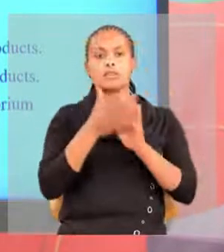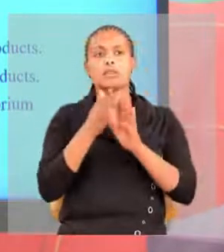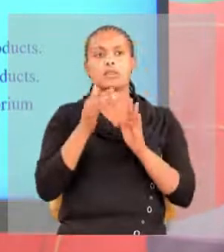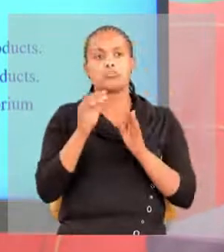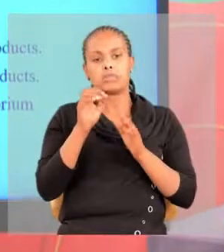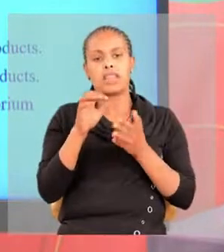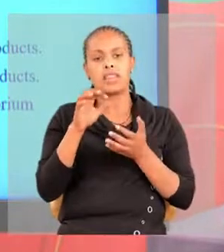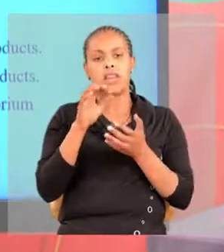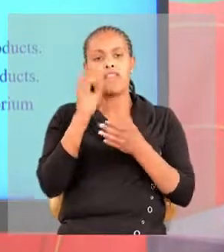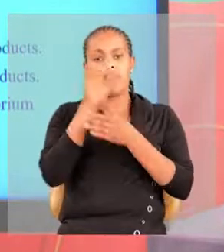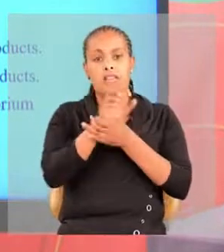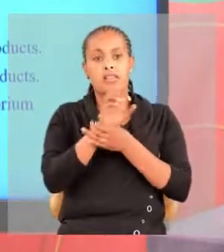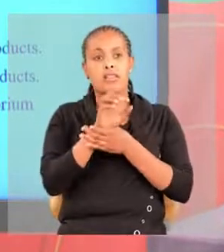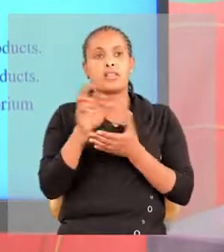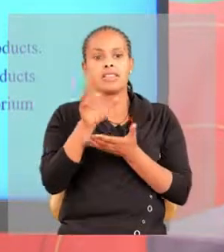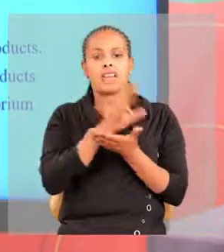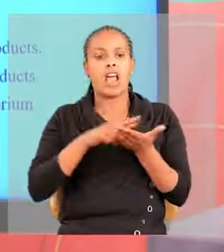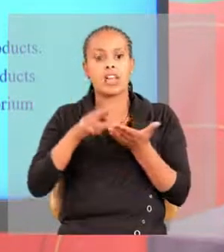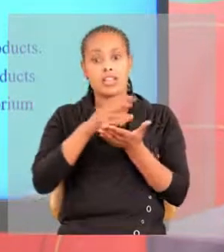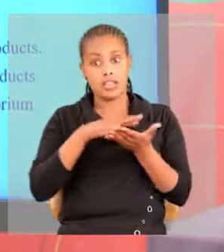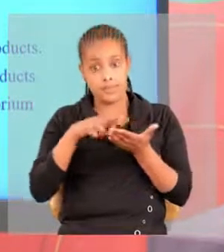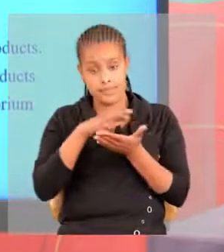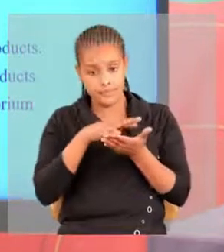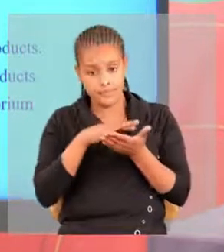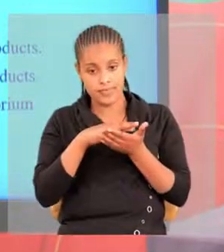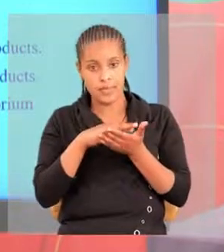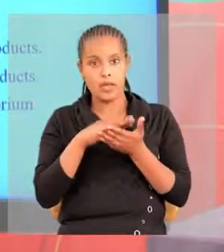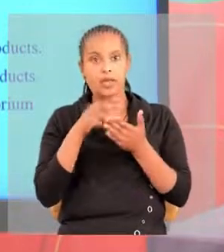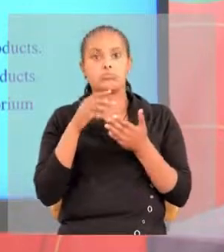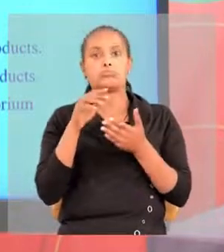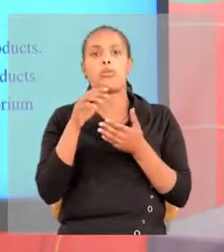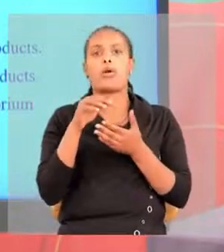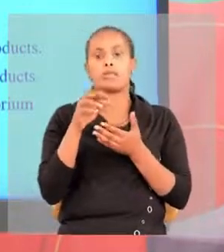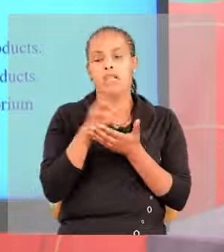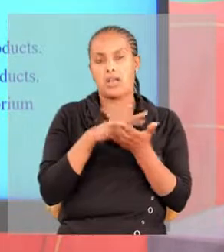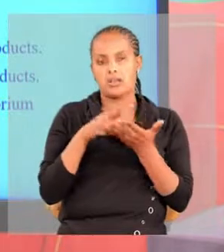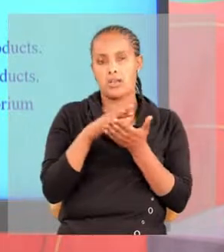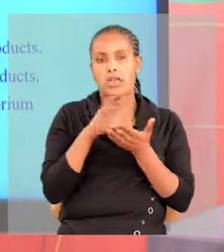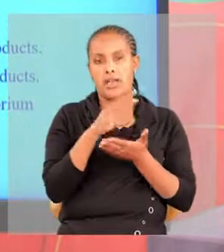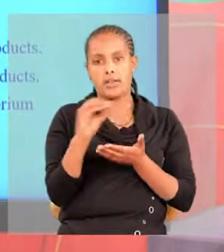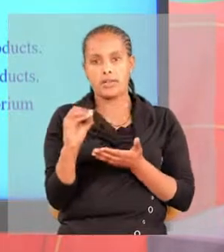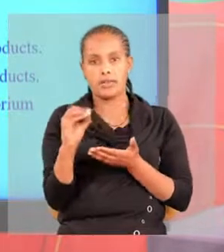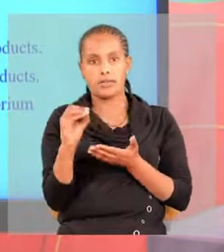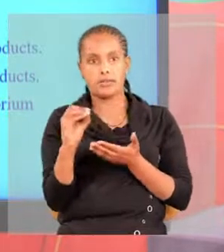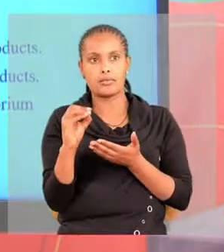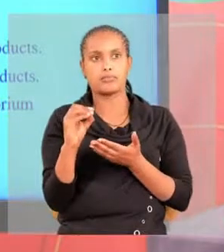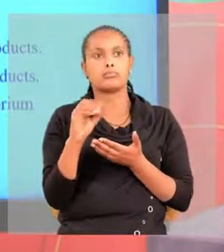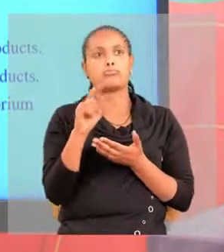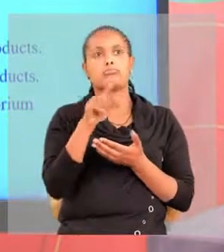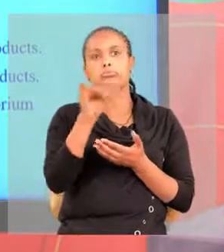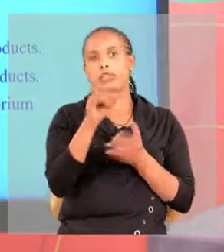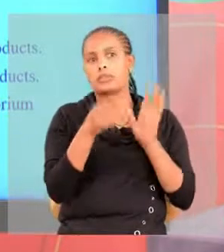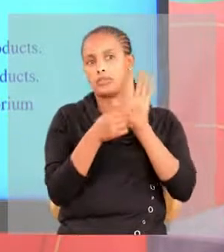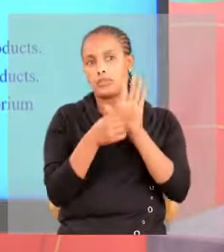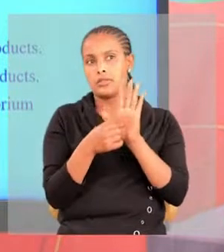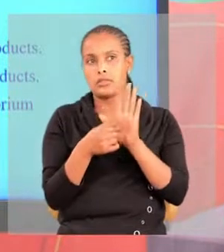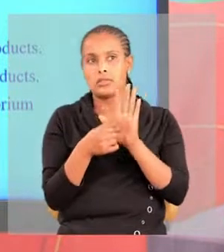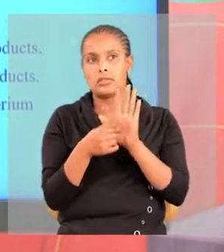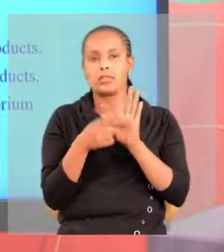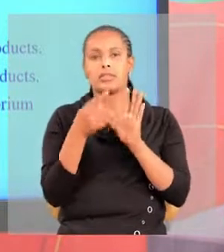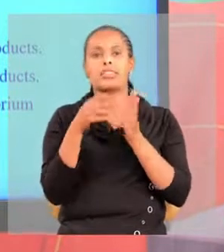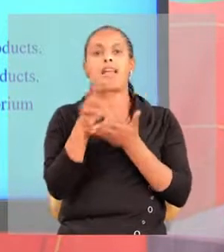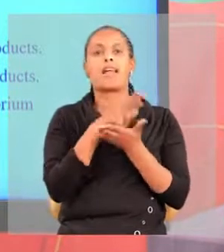enthalpy of the reaction, or heat of the reaction, and stoichiometry of